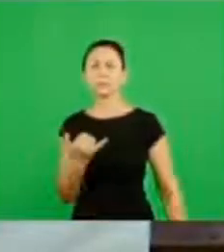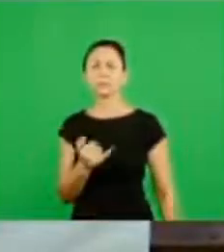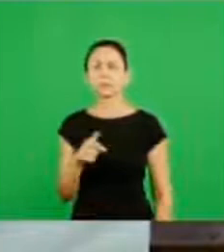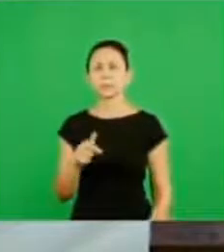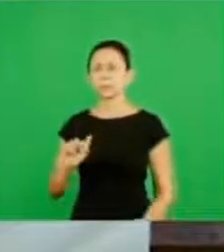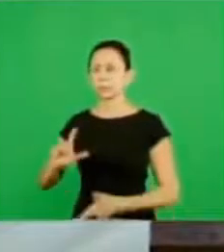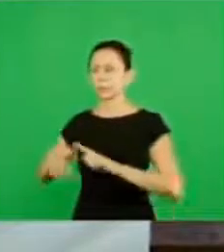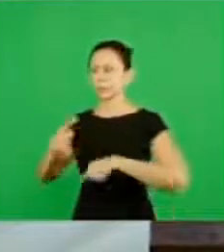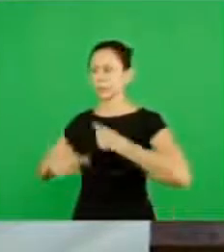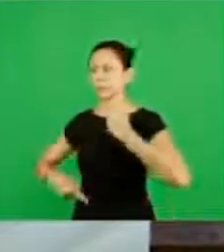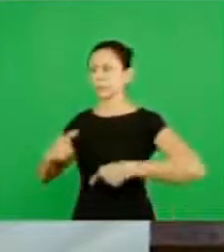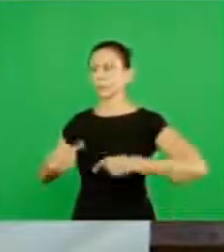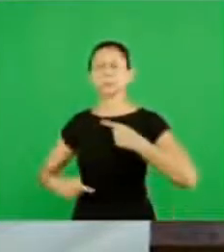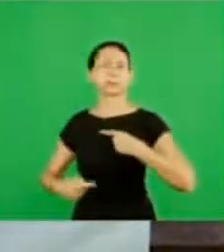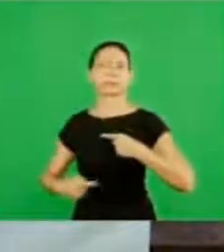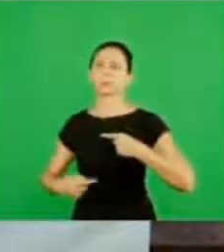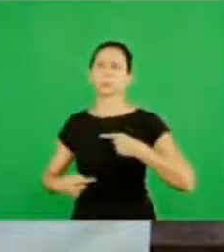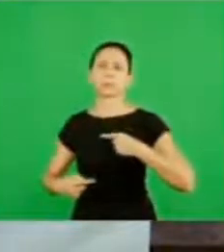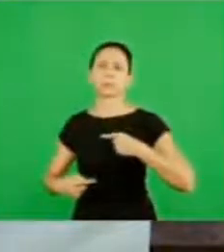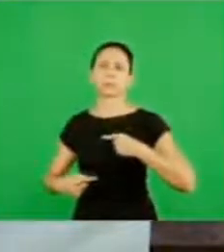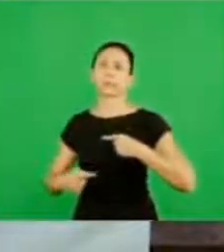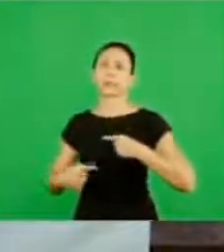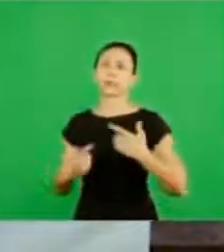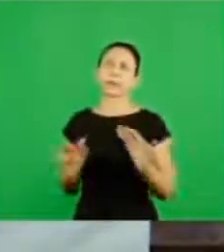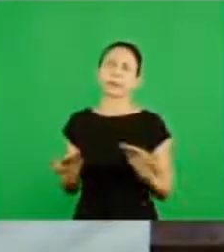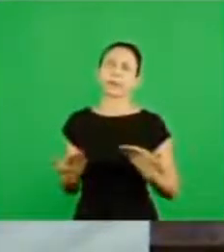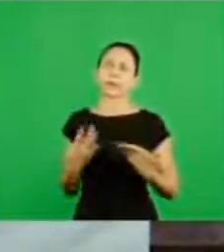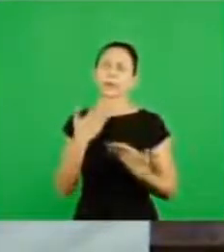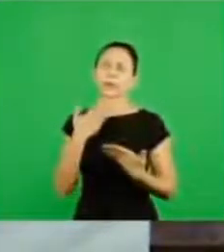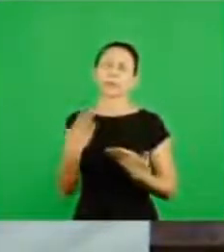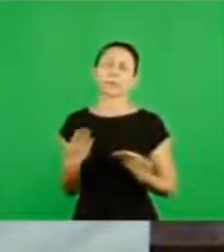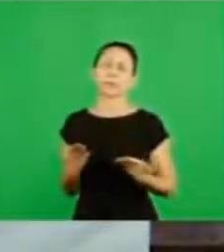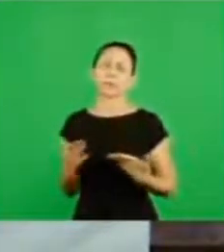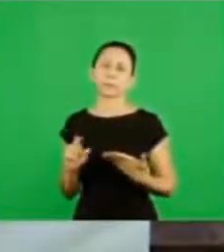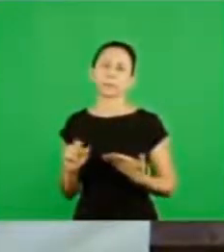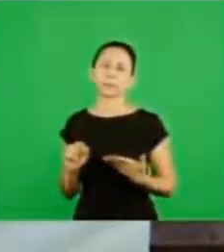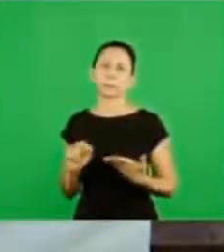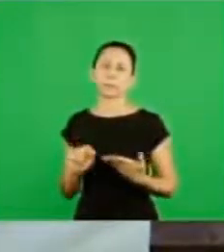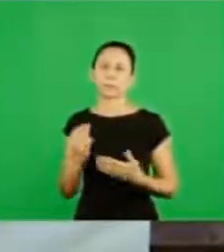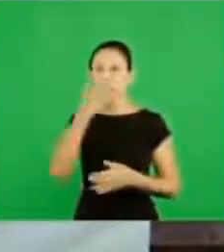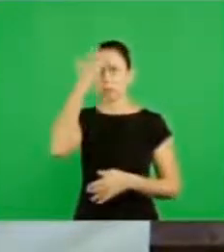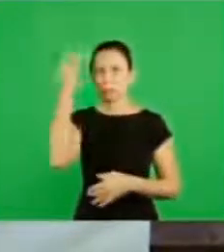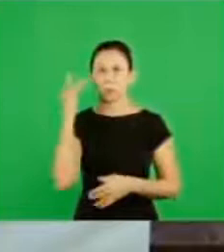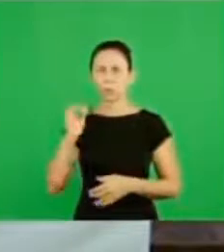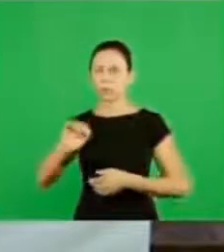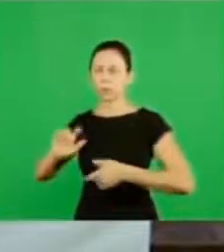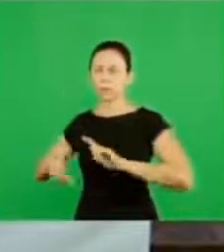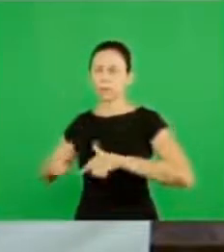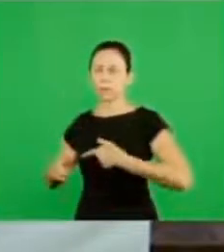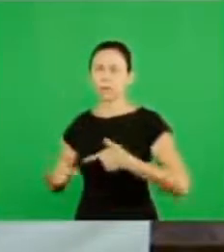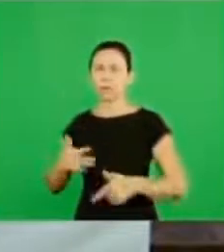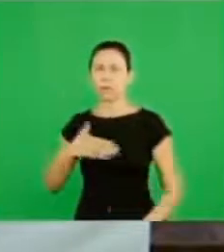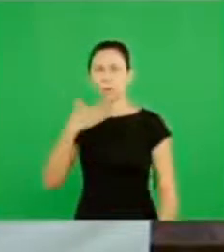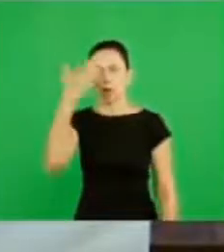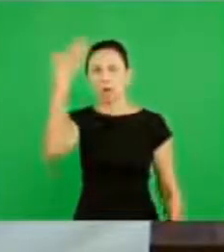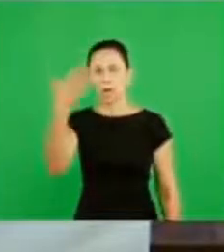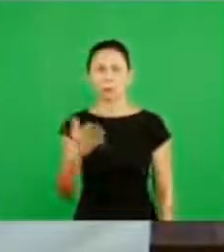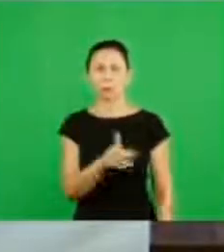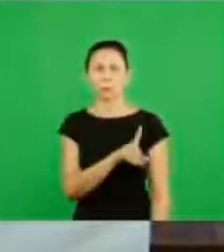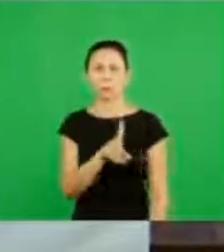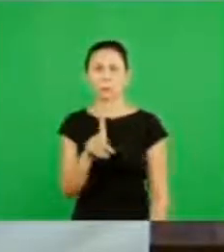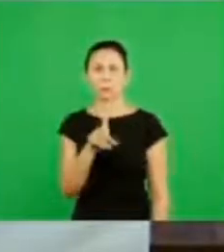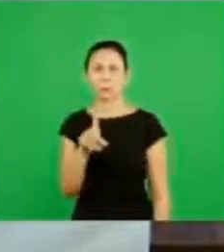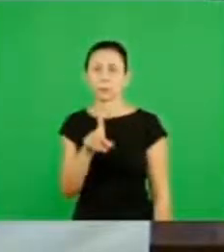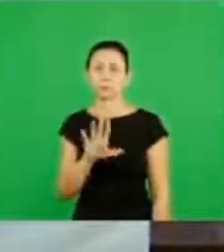today, Israel transformed into a nation. And here we're not speaking about political Israel. We're not in favor